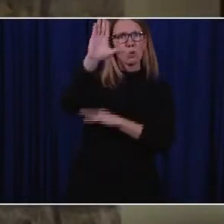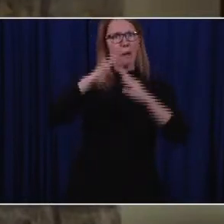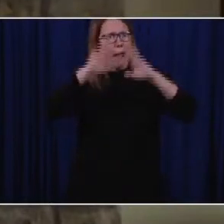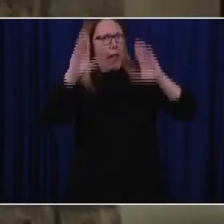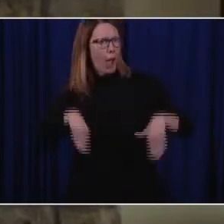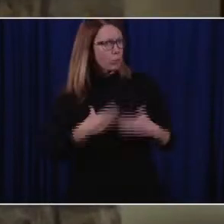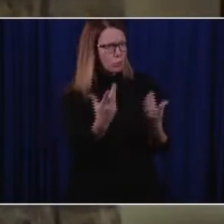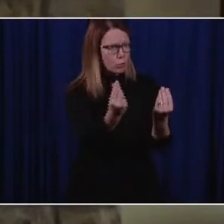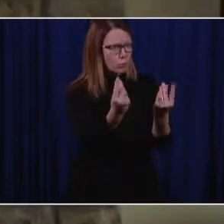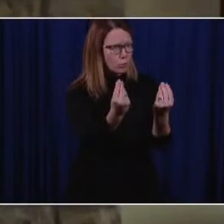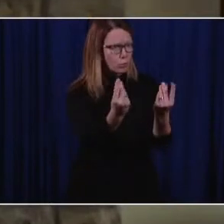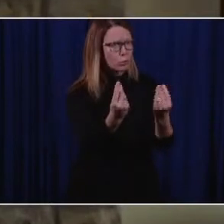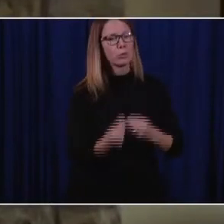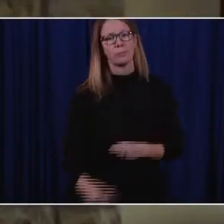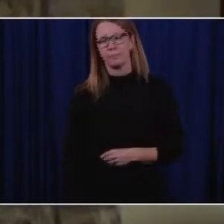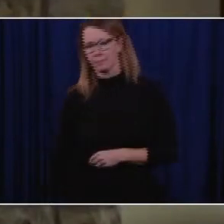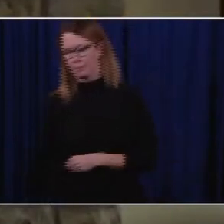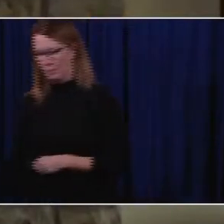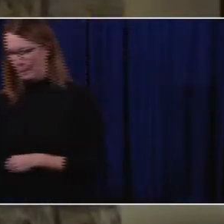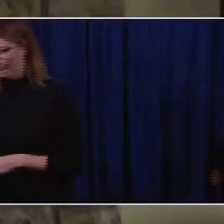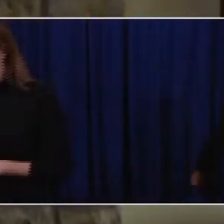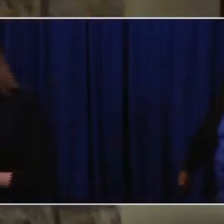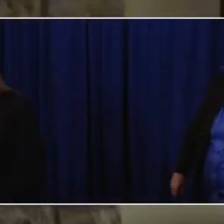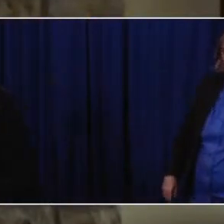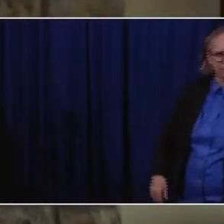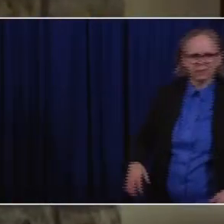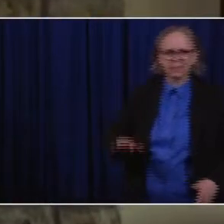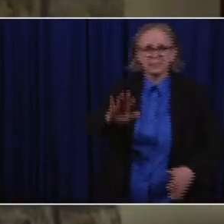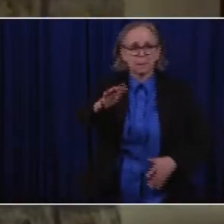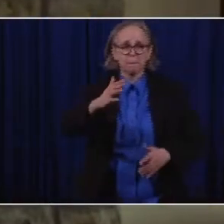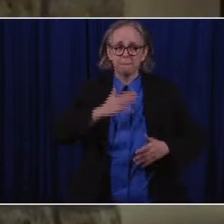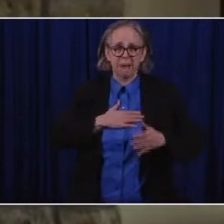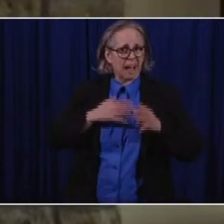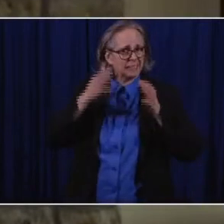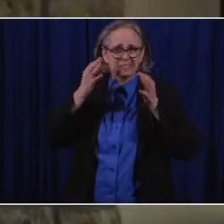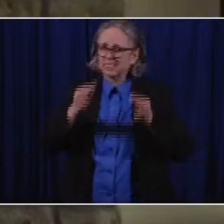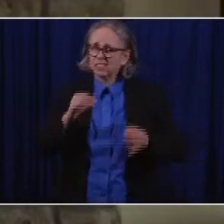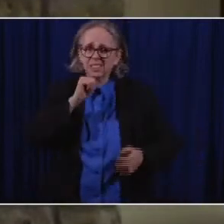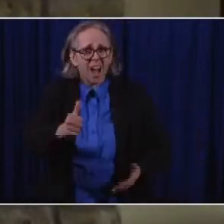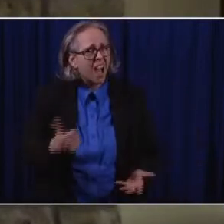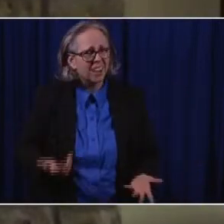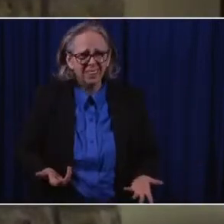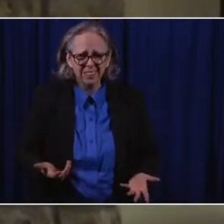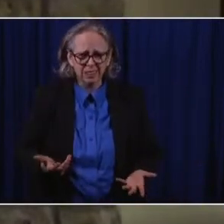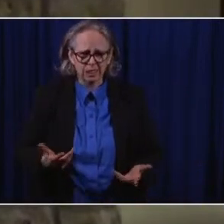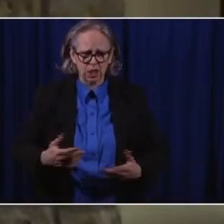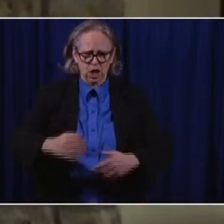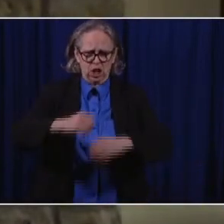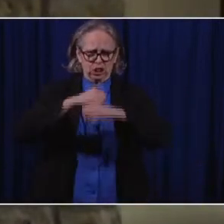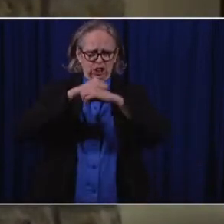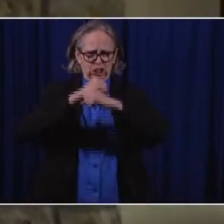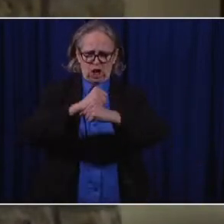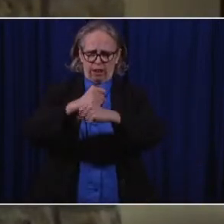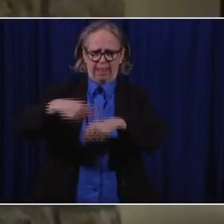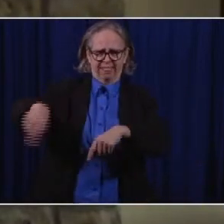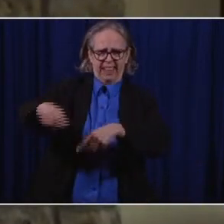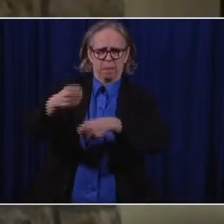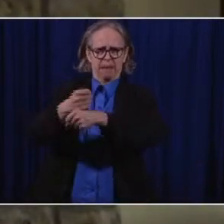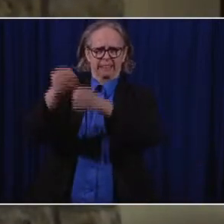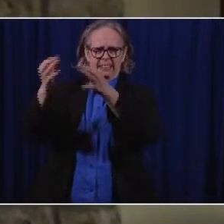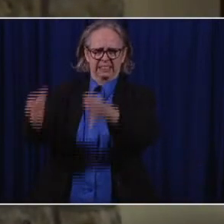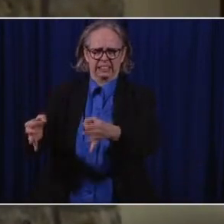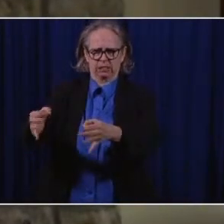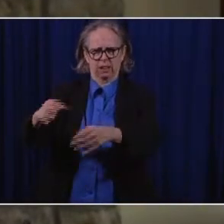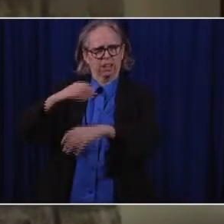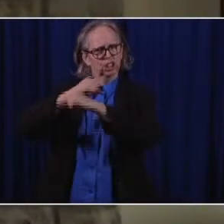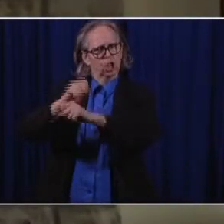Yeah, look, I don't make those decisions. Anything having to do with security is left to the security people.